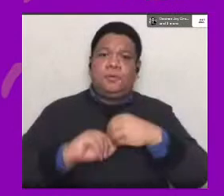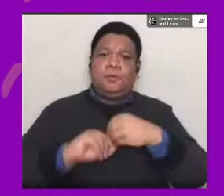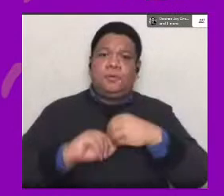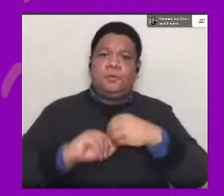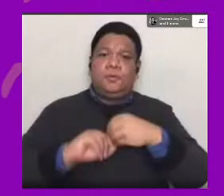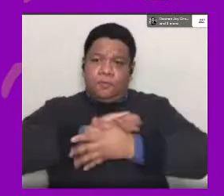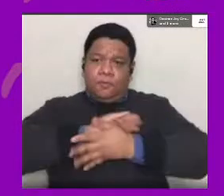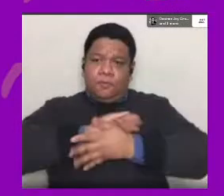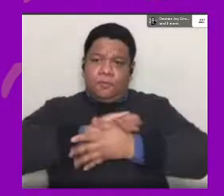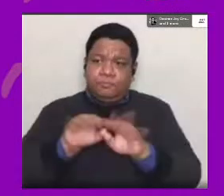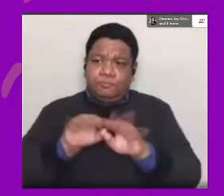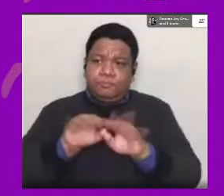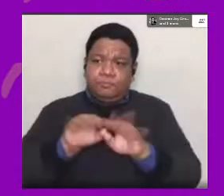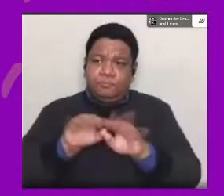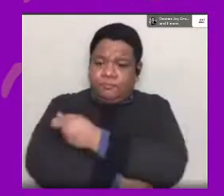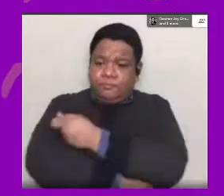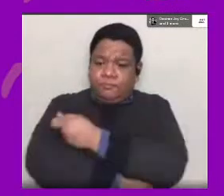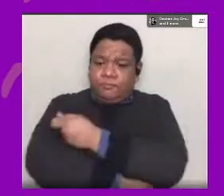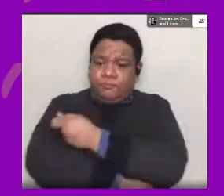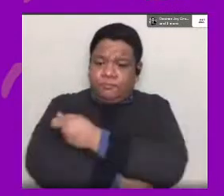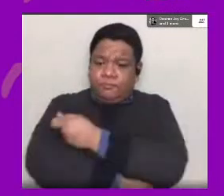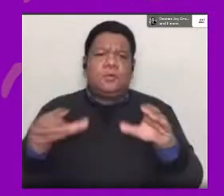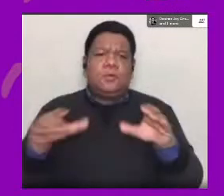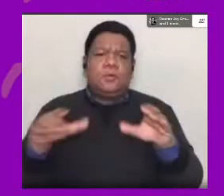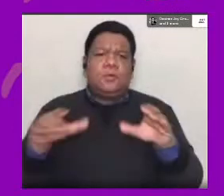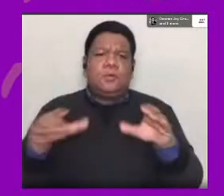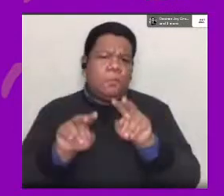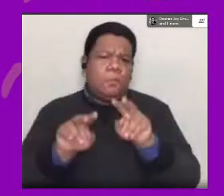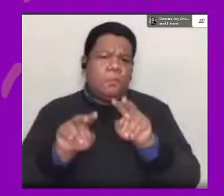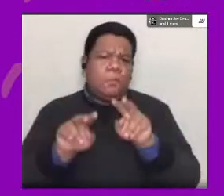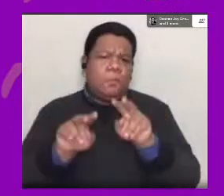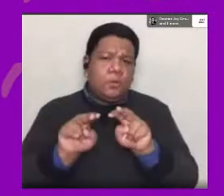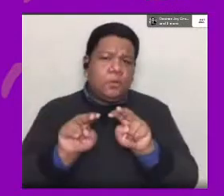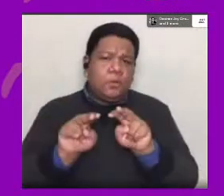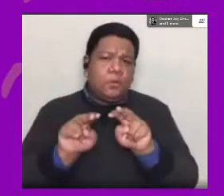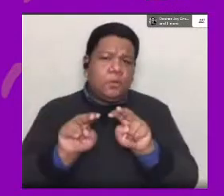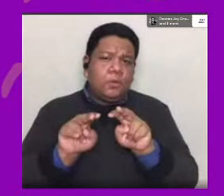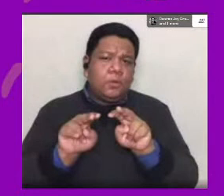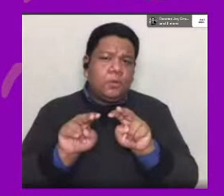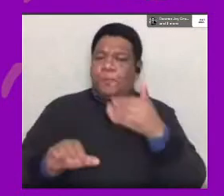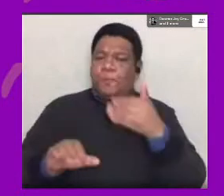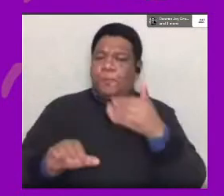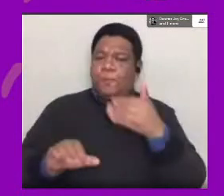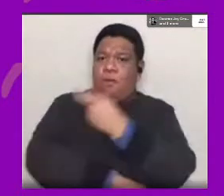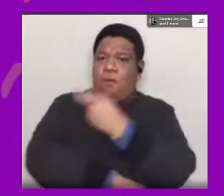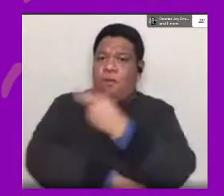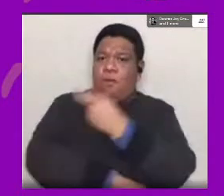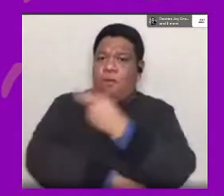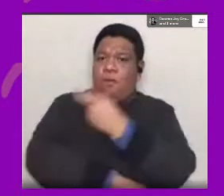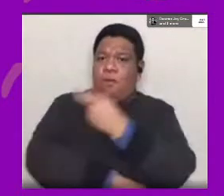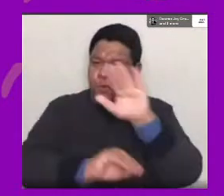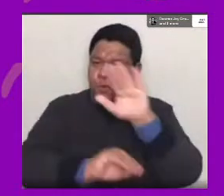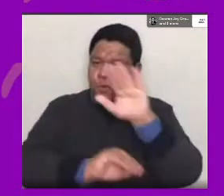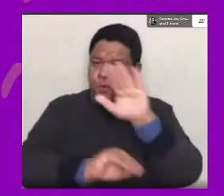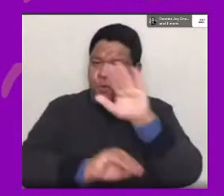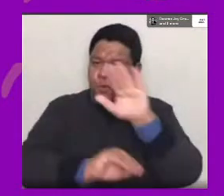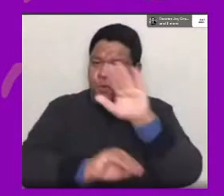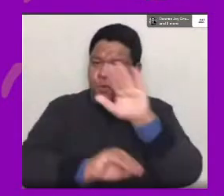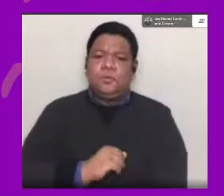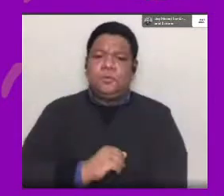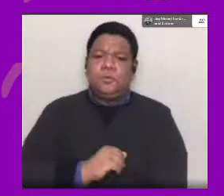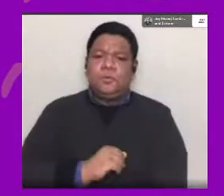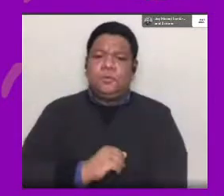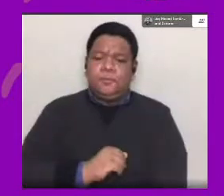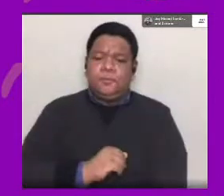deployment, implementation, and monitoring will produce better vaccination outcomes for all. She'll also touch on